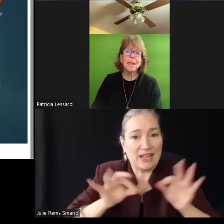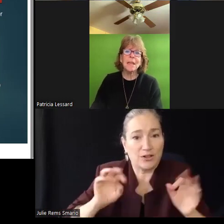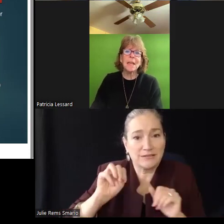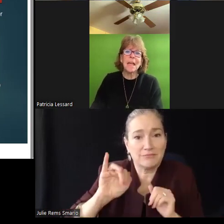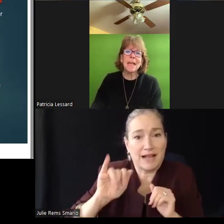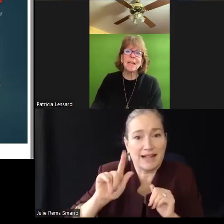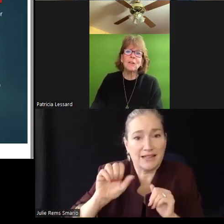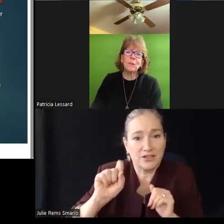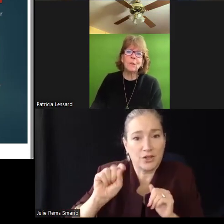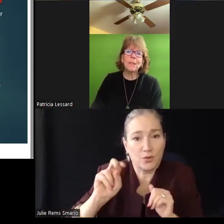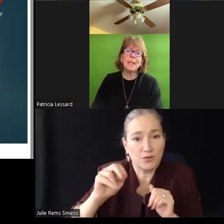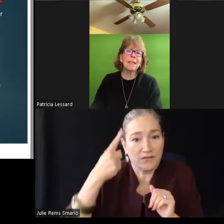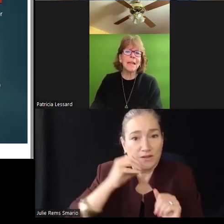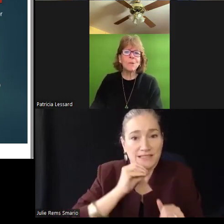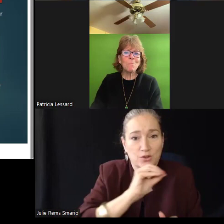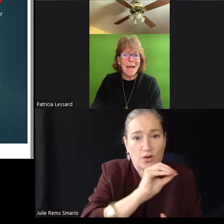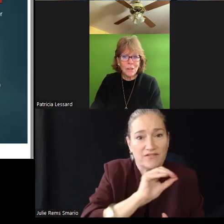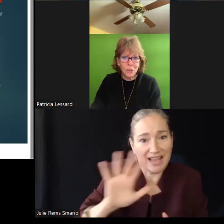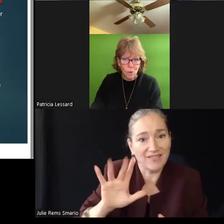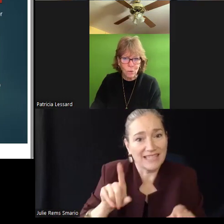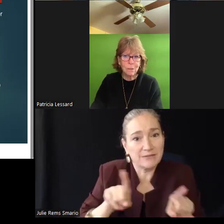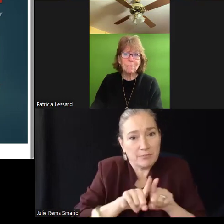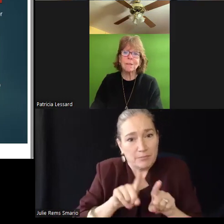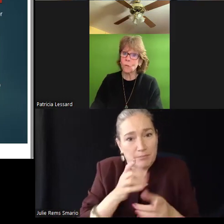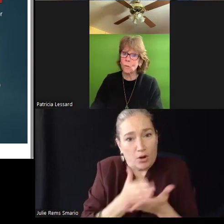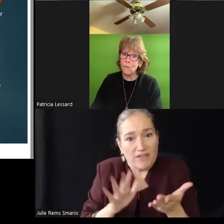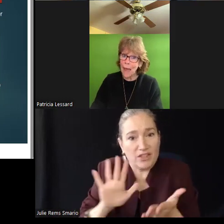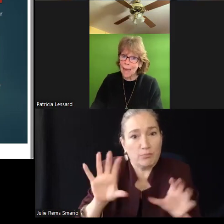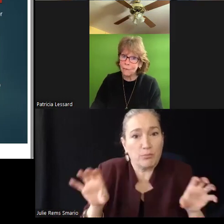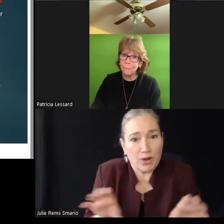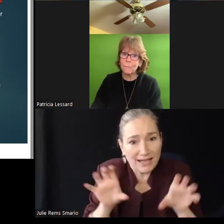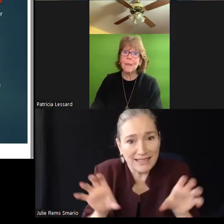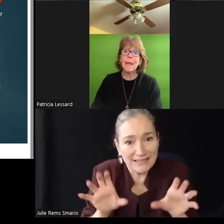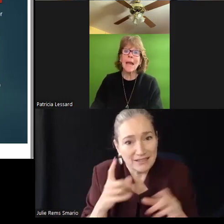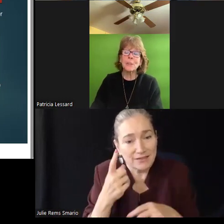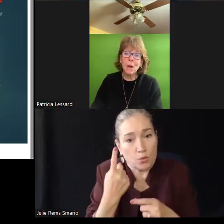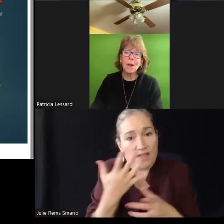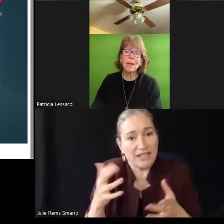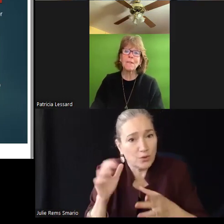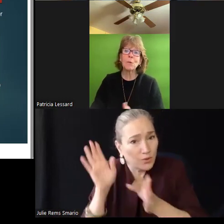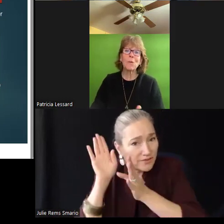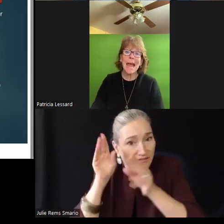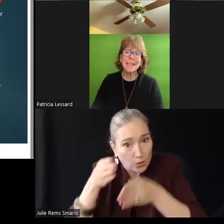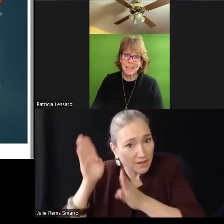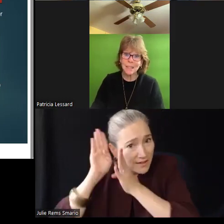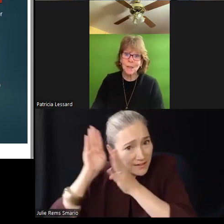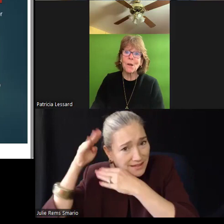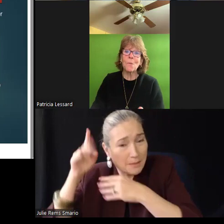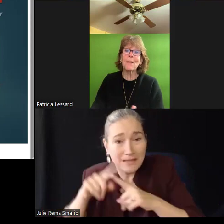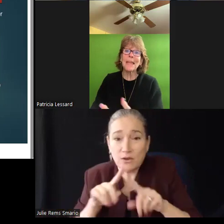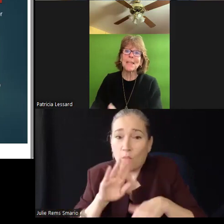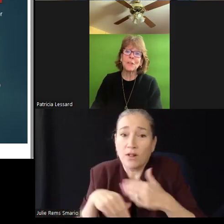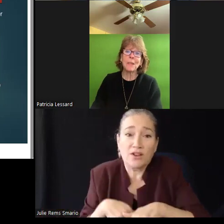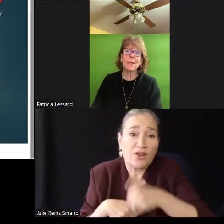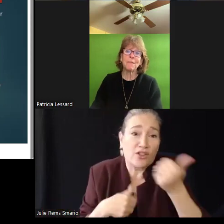tests and include the language milestones 0 to 5 as part of their practice